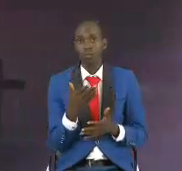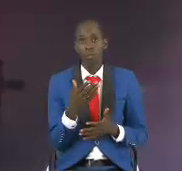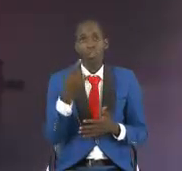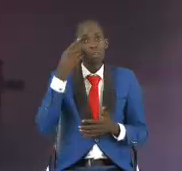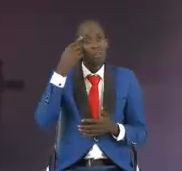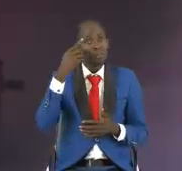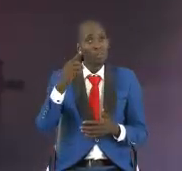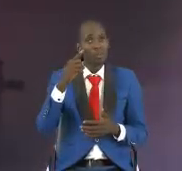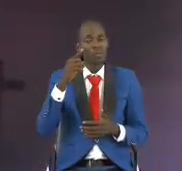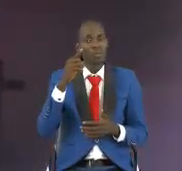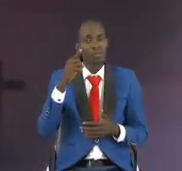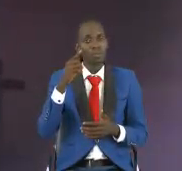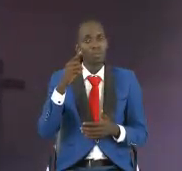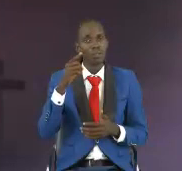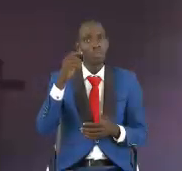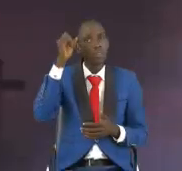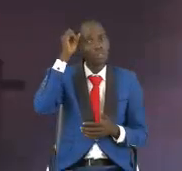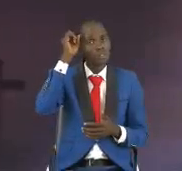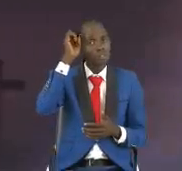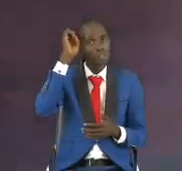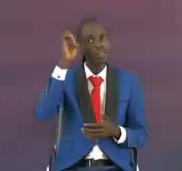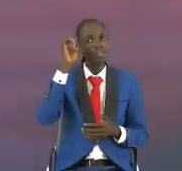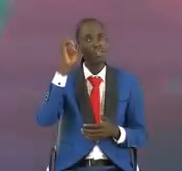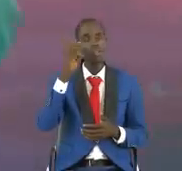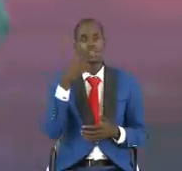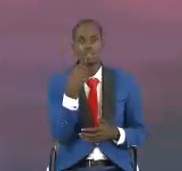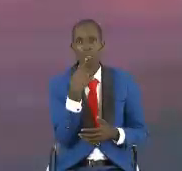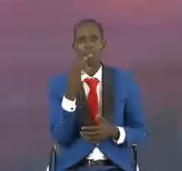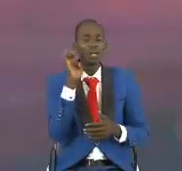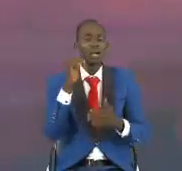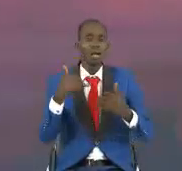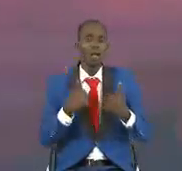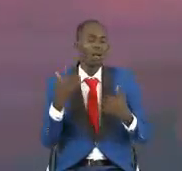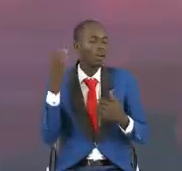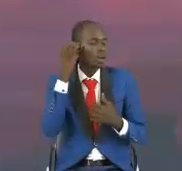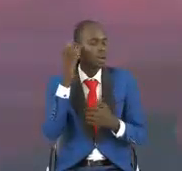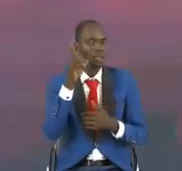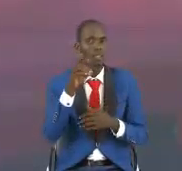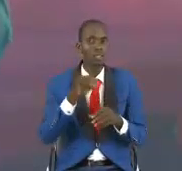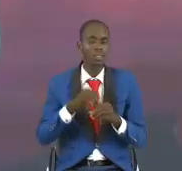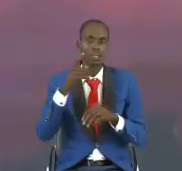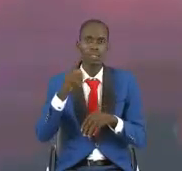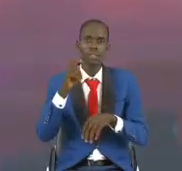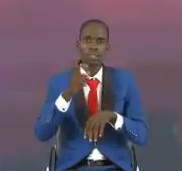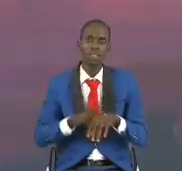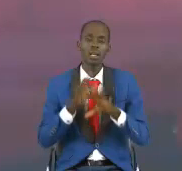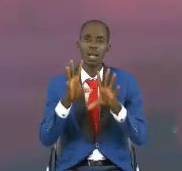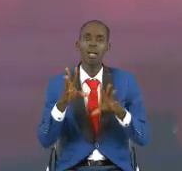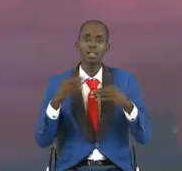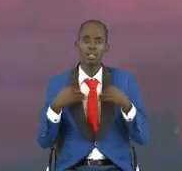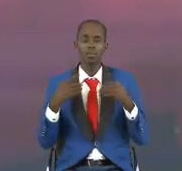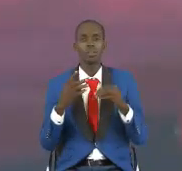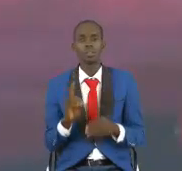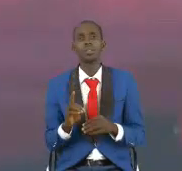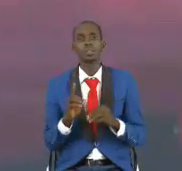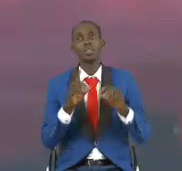says, I have heard thee in a time accepted. He knows your desire.